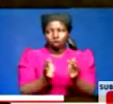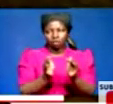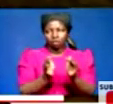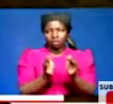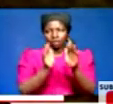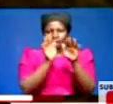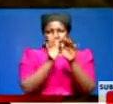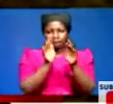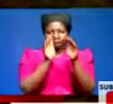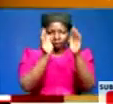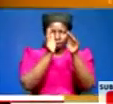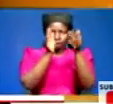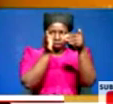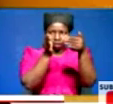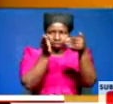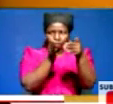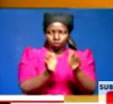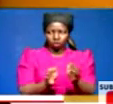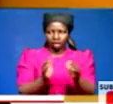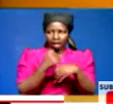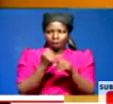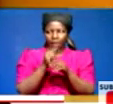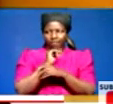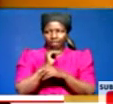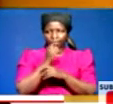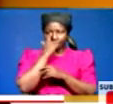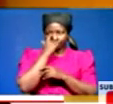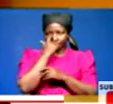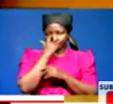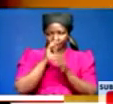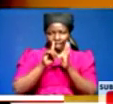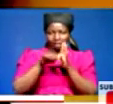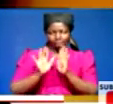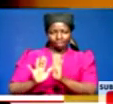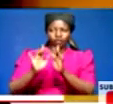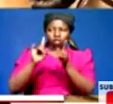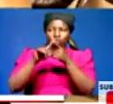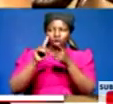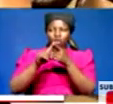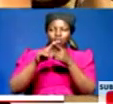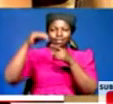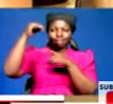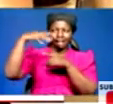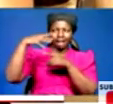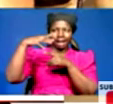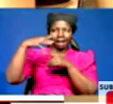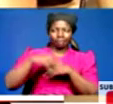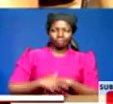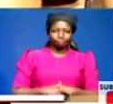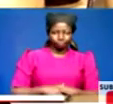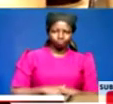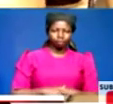kilns to ensure durability. The pots are later left to dry in the sun to add to their longevity. This